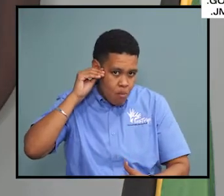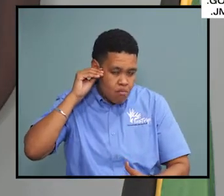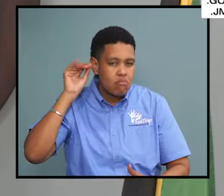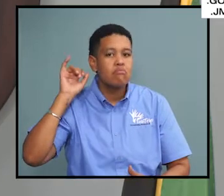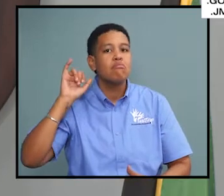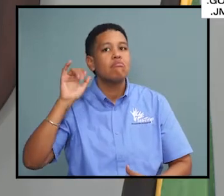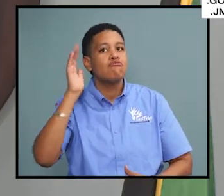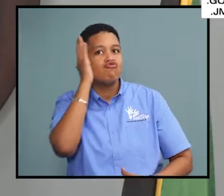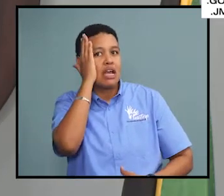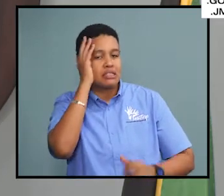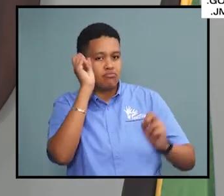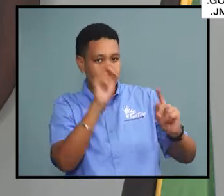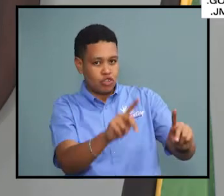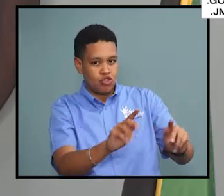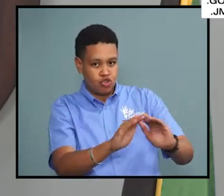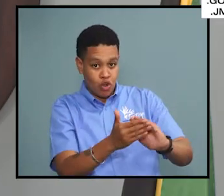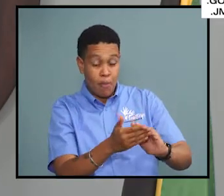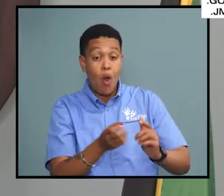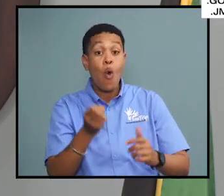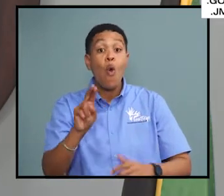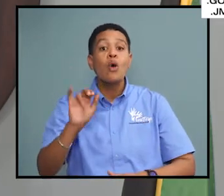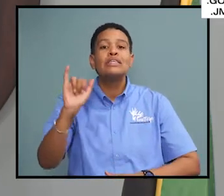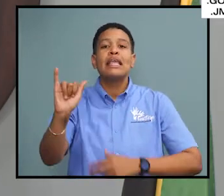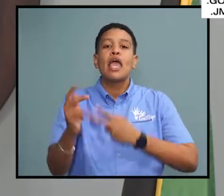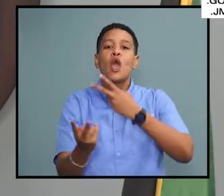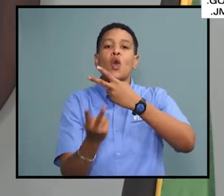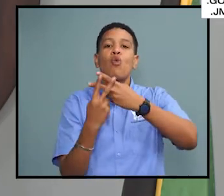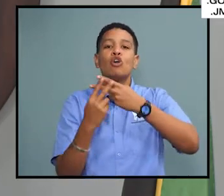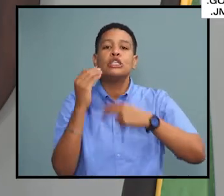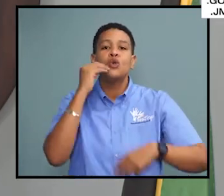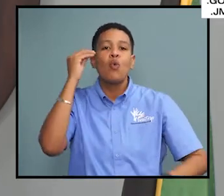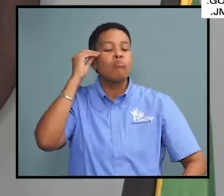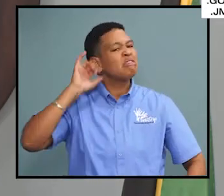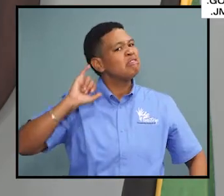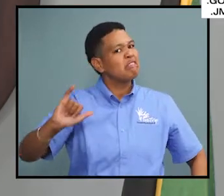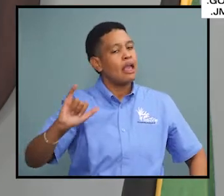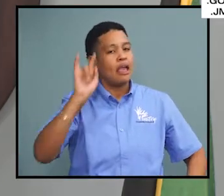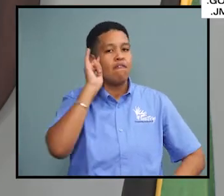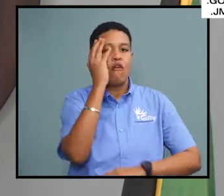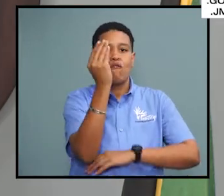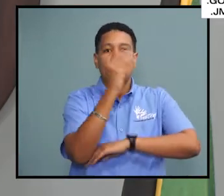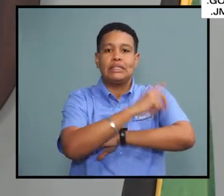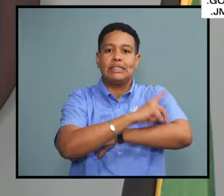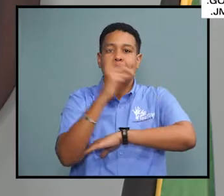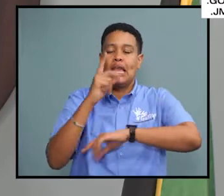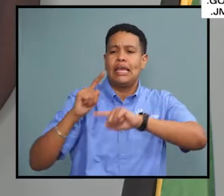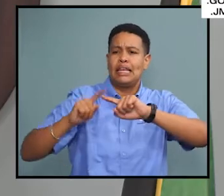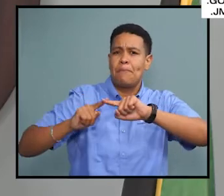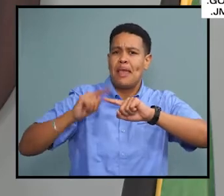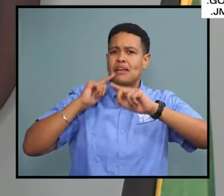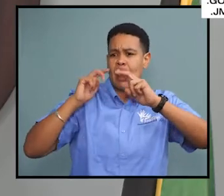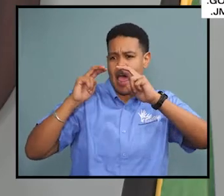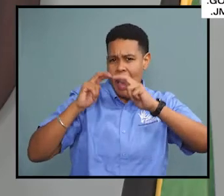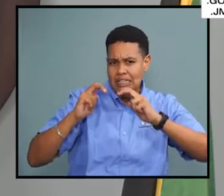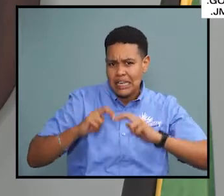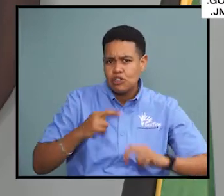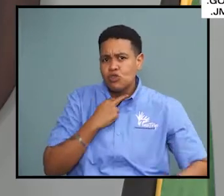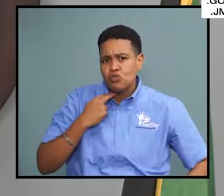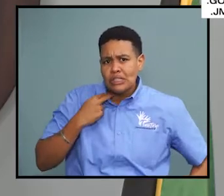be placed in quarantine at home for 14 days, depending on the assessed